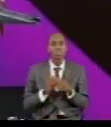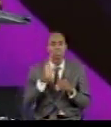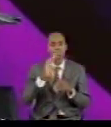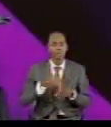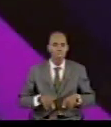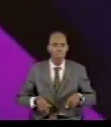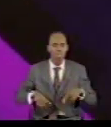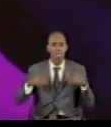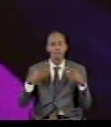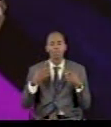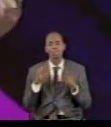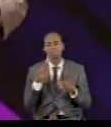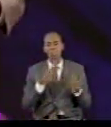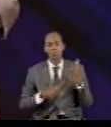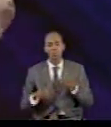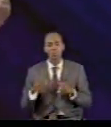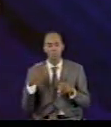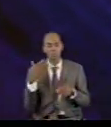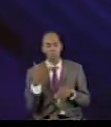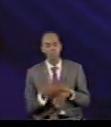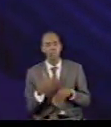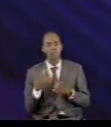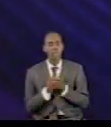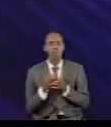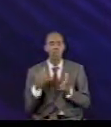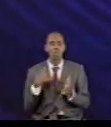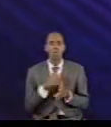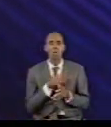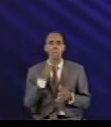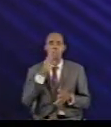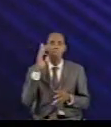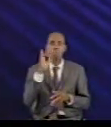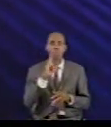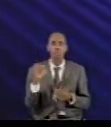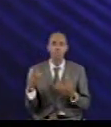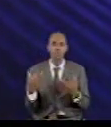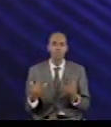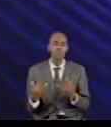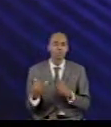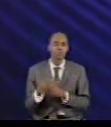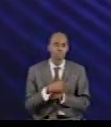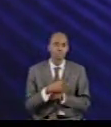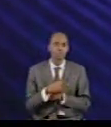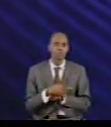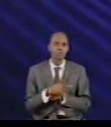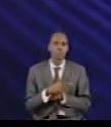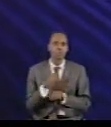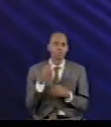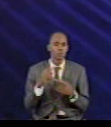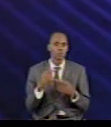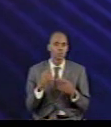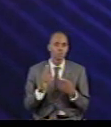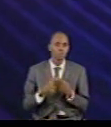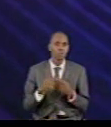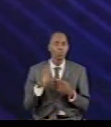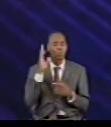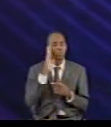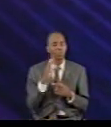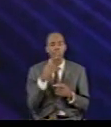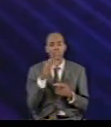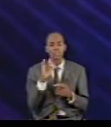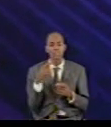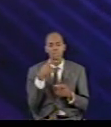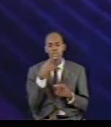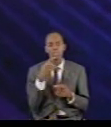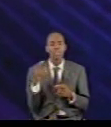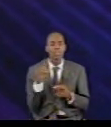all the people we're preaching to? Are they saved? Do they have the evident life